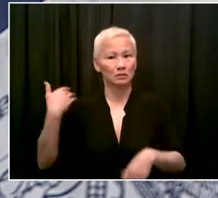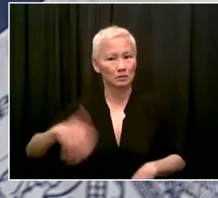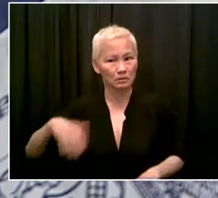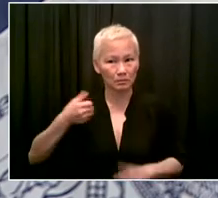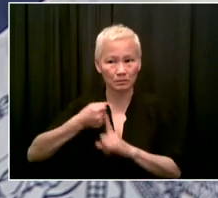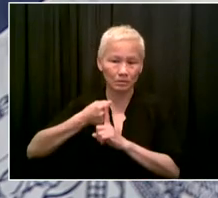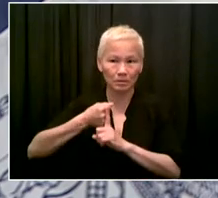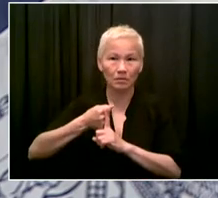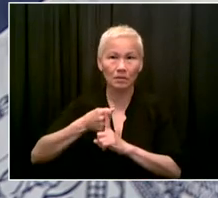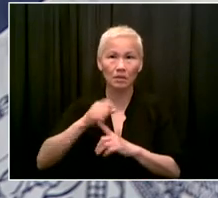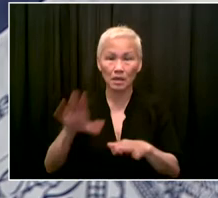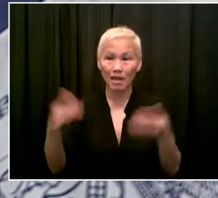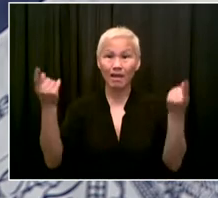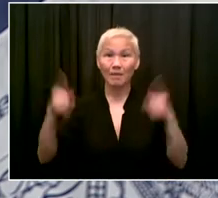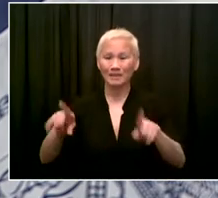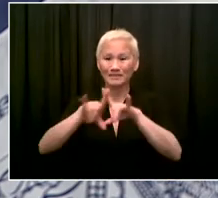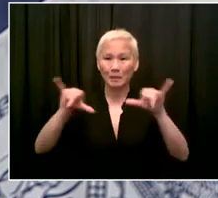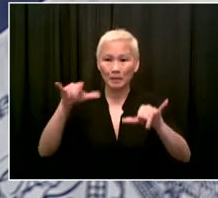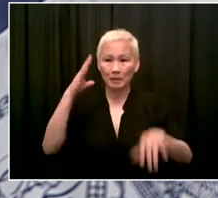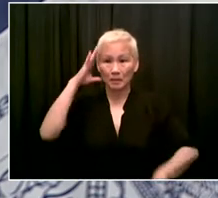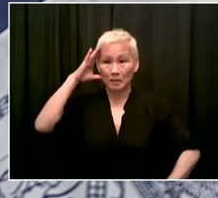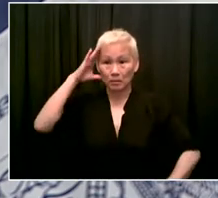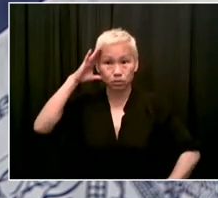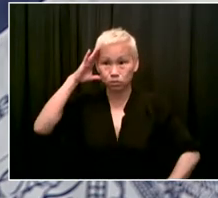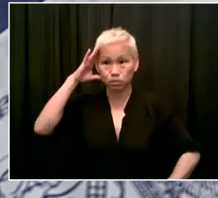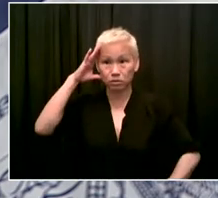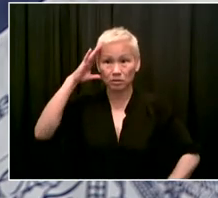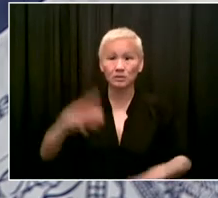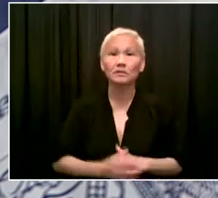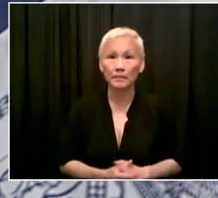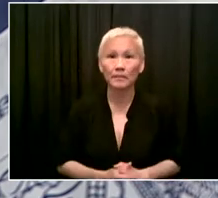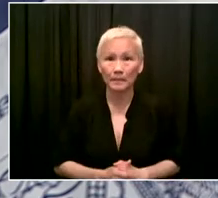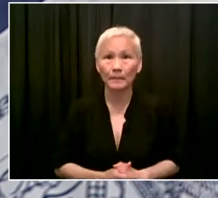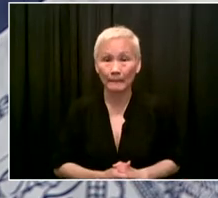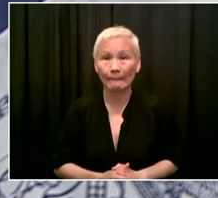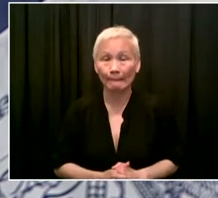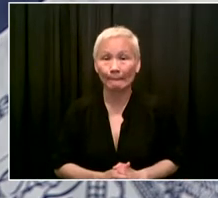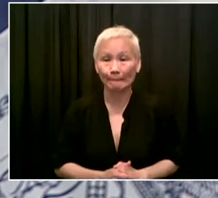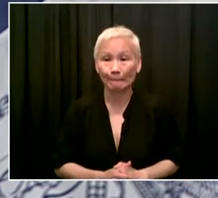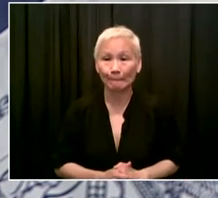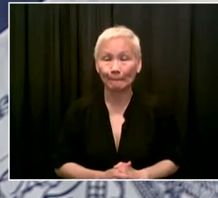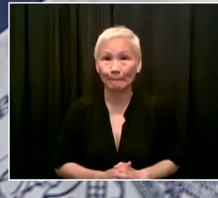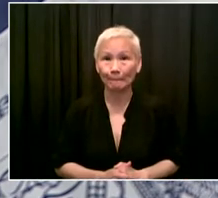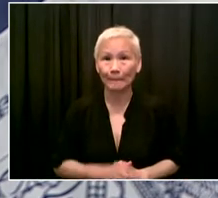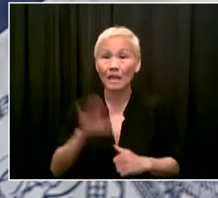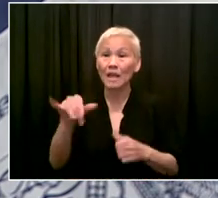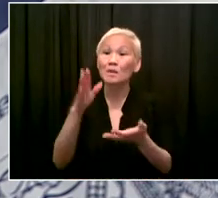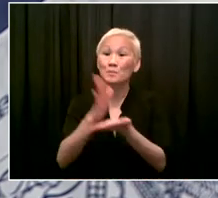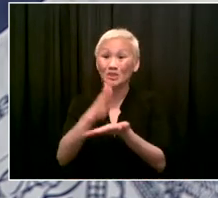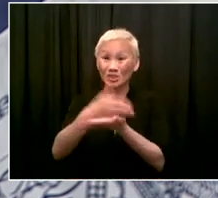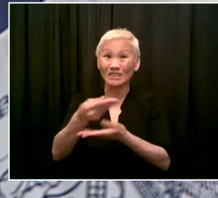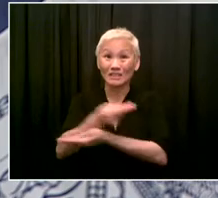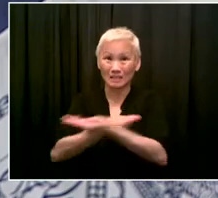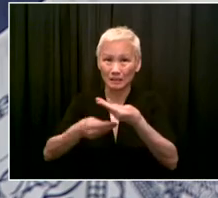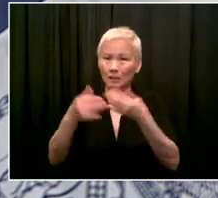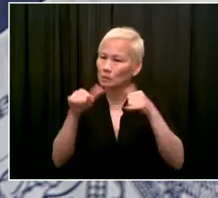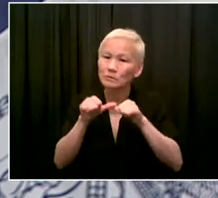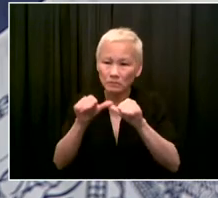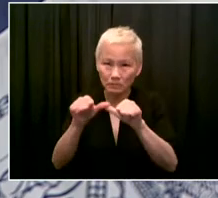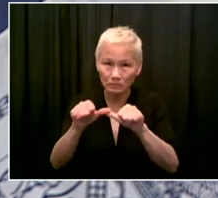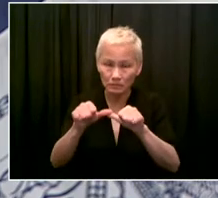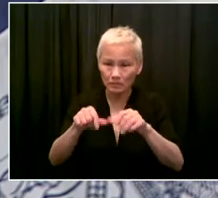two. So we've built a foundation to get it done, and now there'll be very intensive effort in the next few days, but I feel good about the